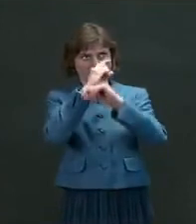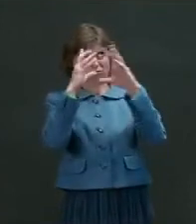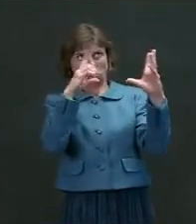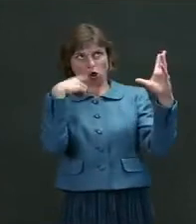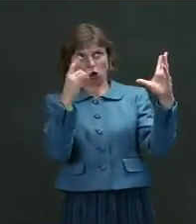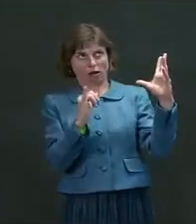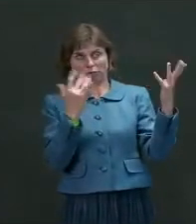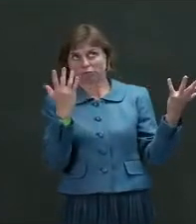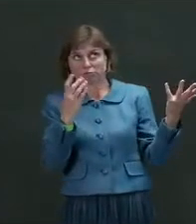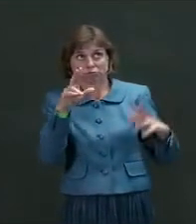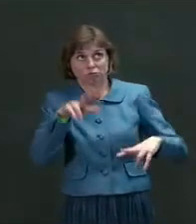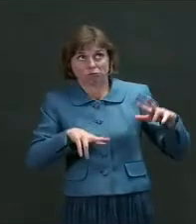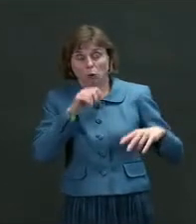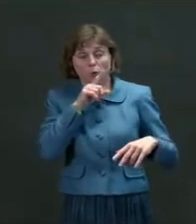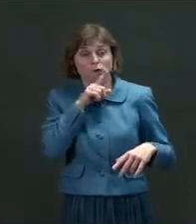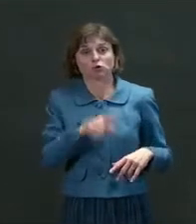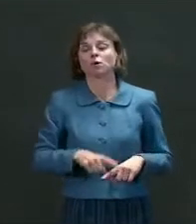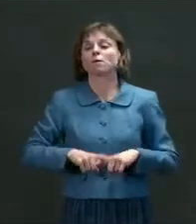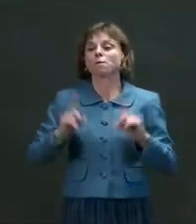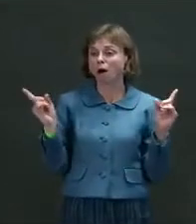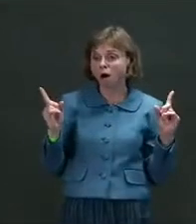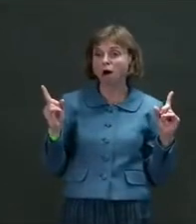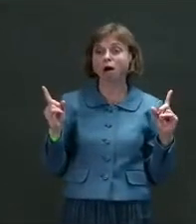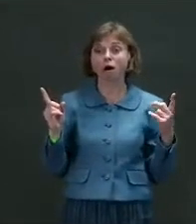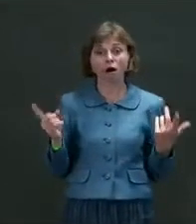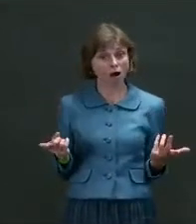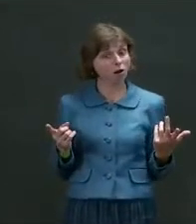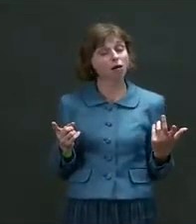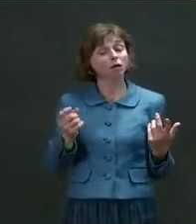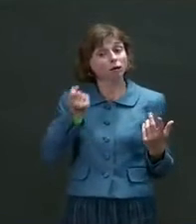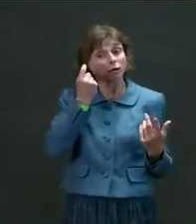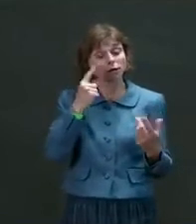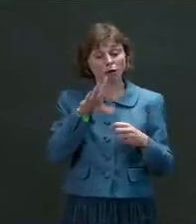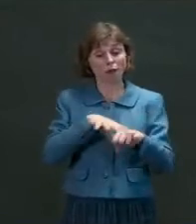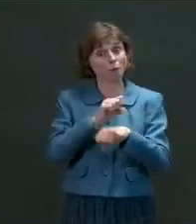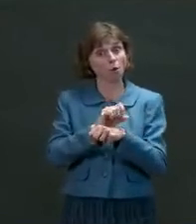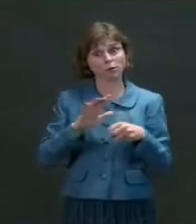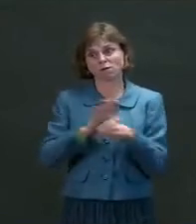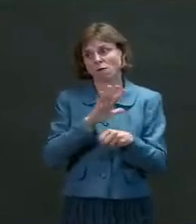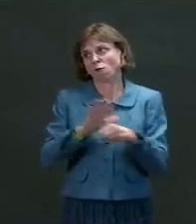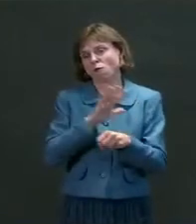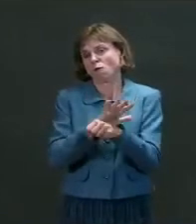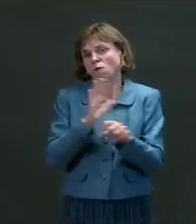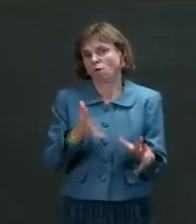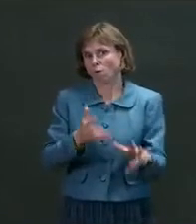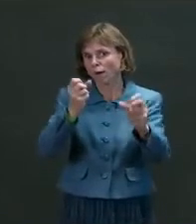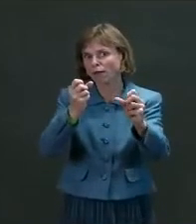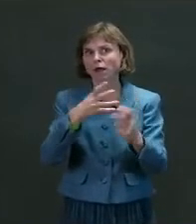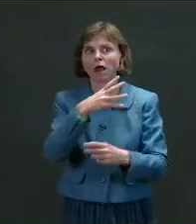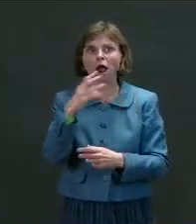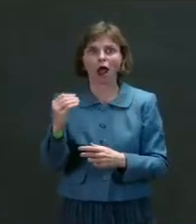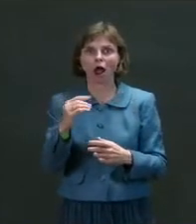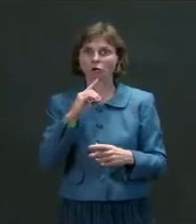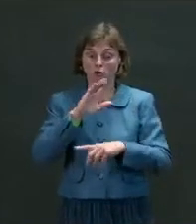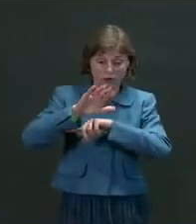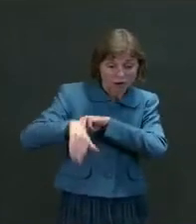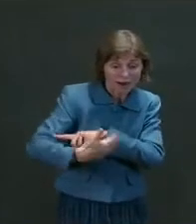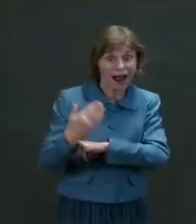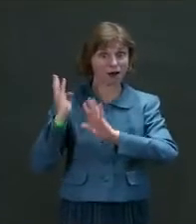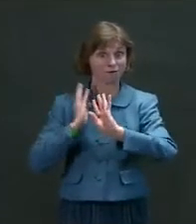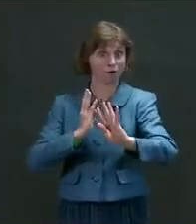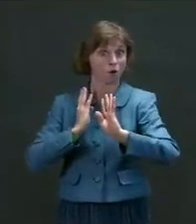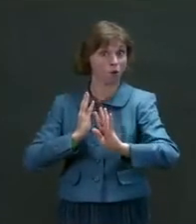However, our sites and appointments book up very quickly, and our flow through the night is just the